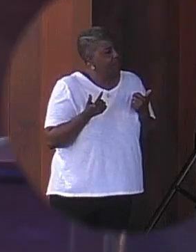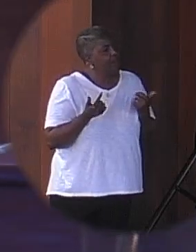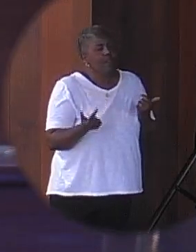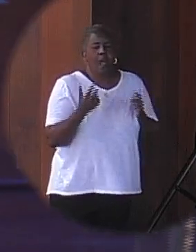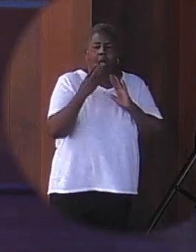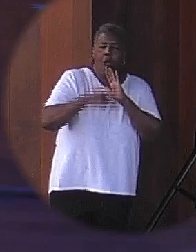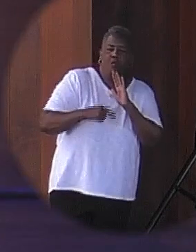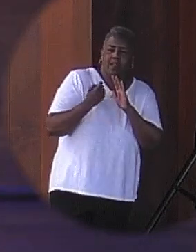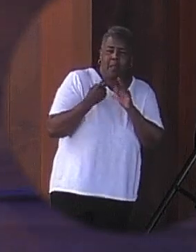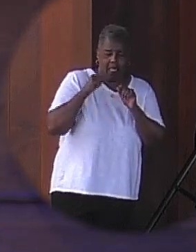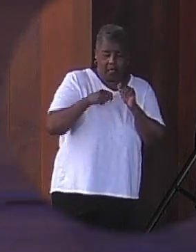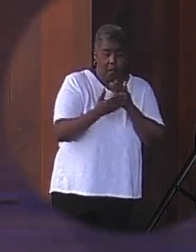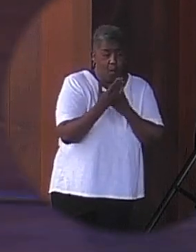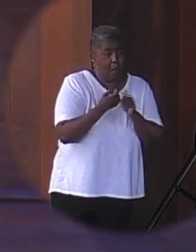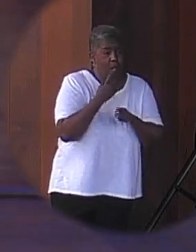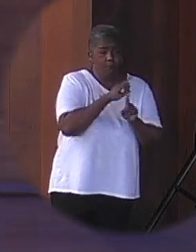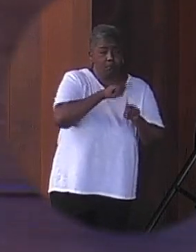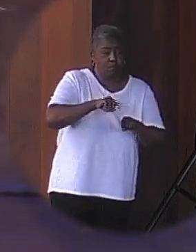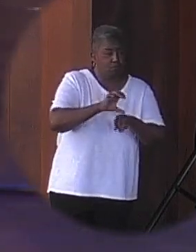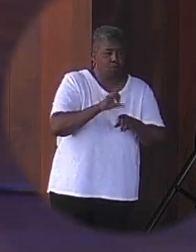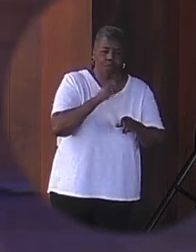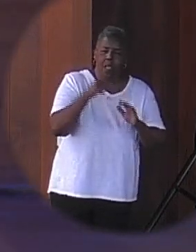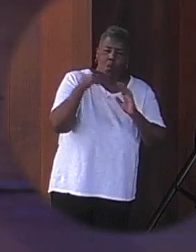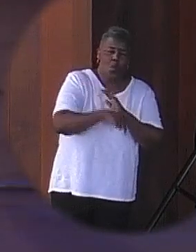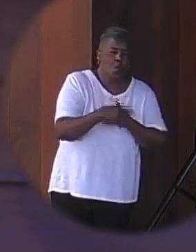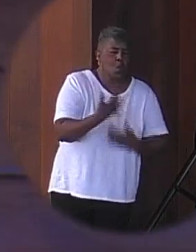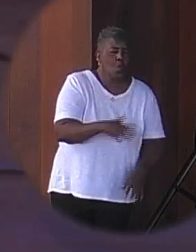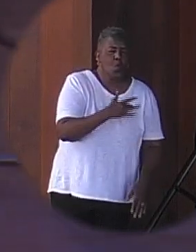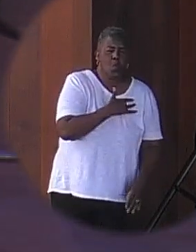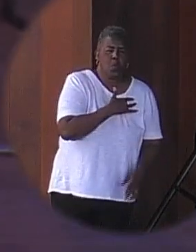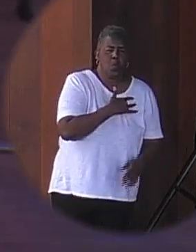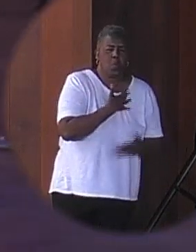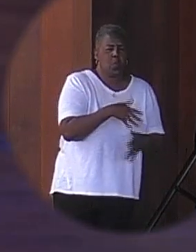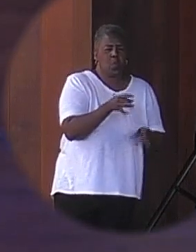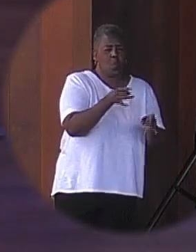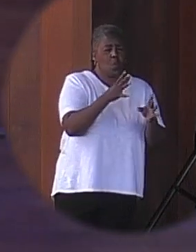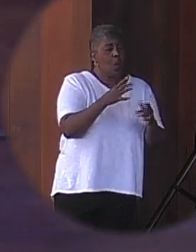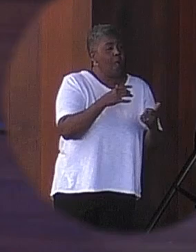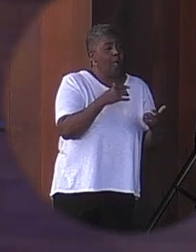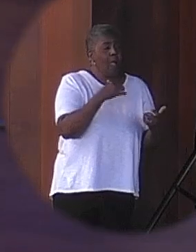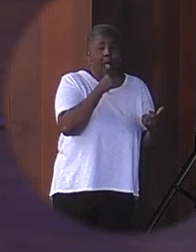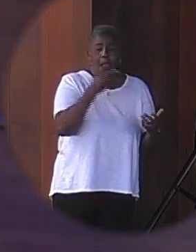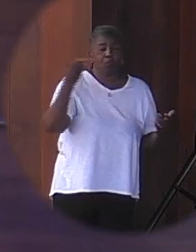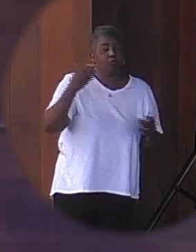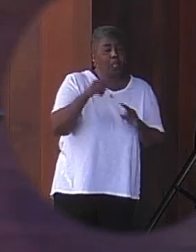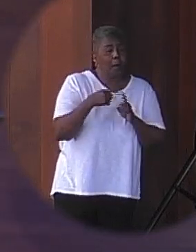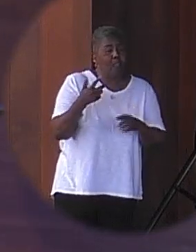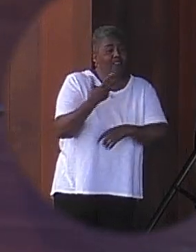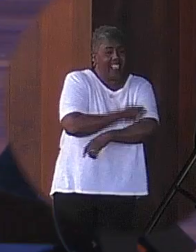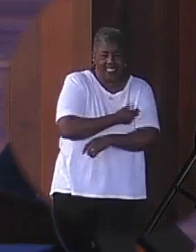I read something this morning before church that deeply disturbed me. And hear me, beloved, I'm not trying to preach about the